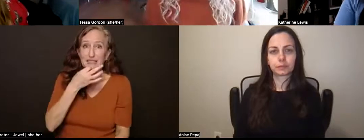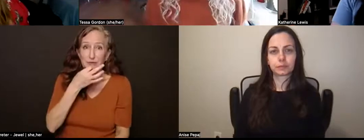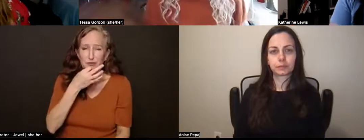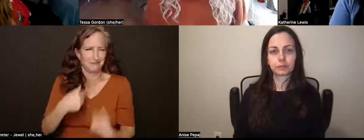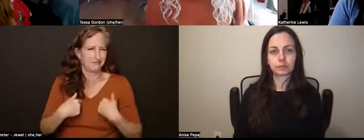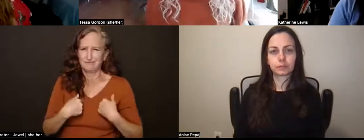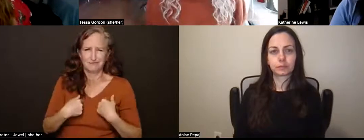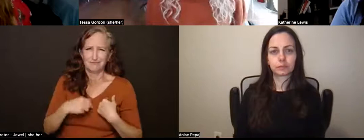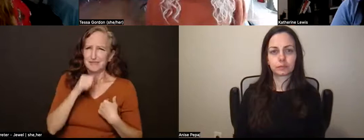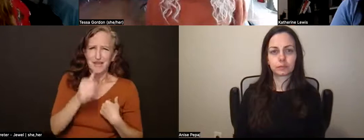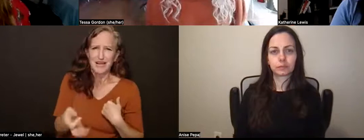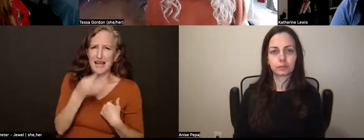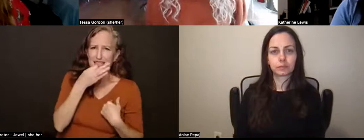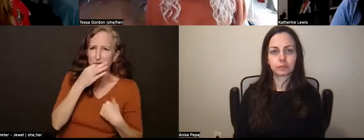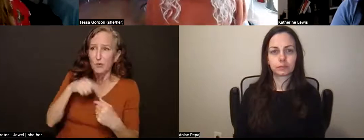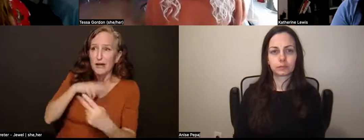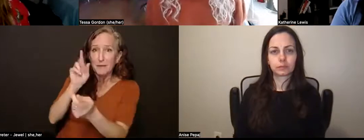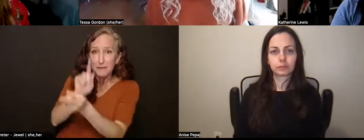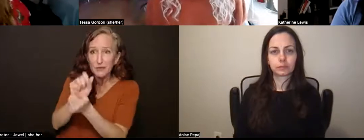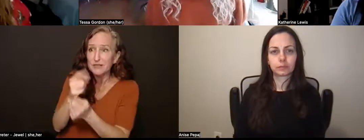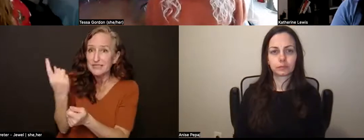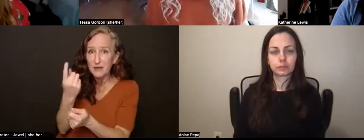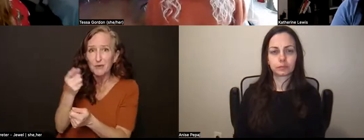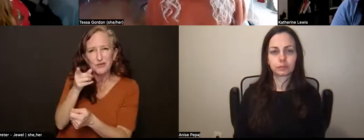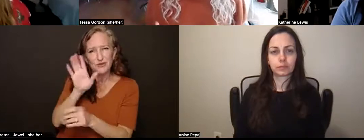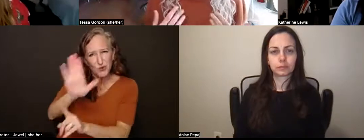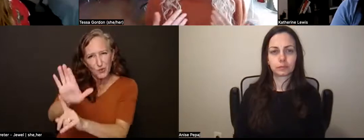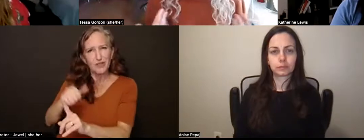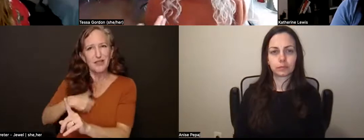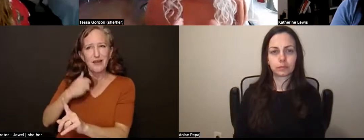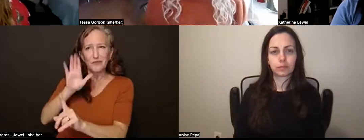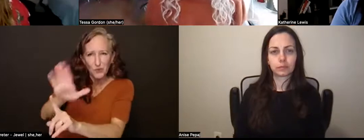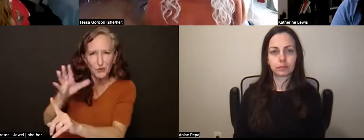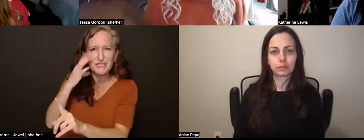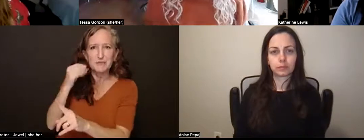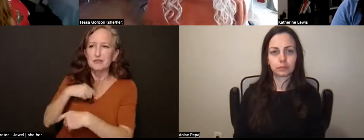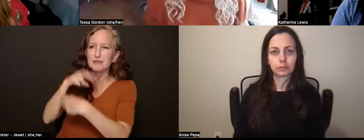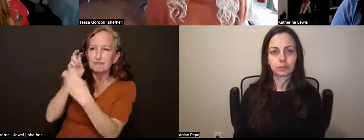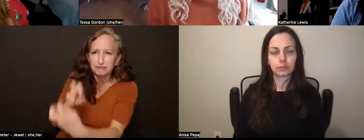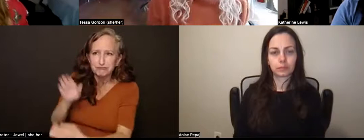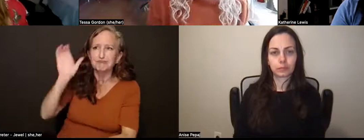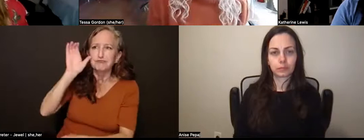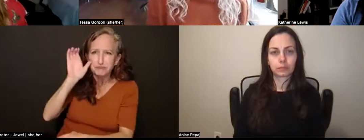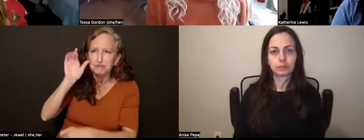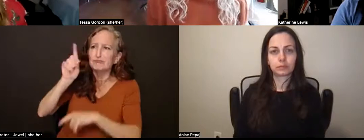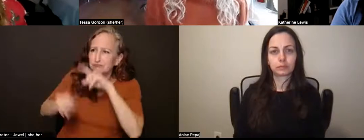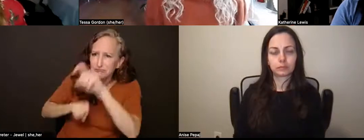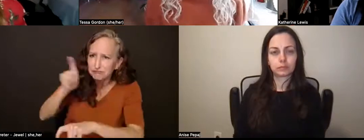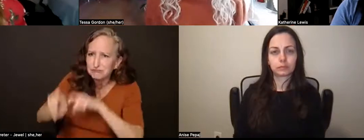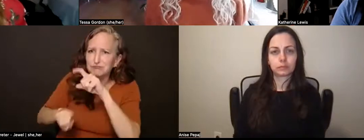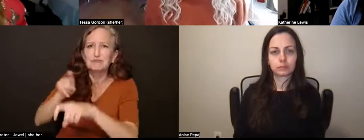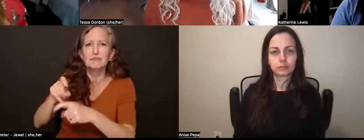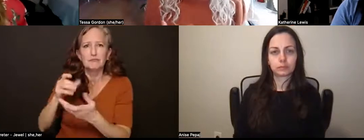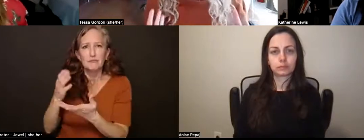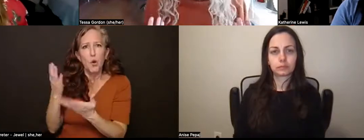as an expert when I meet with anybody at all. You are the expert of your experience. I really hope that I can ask you good questions that can elicit